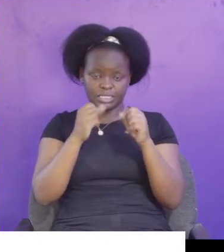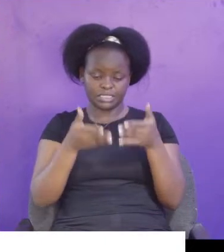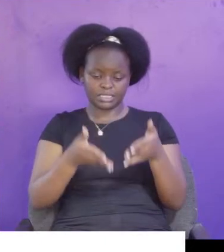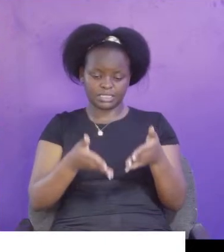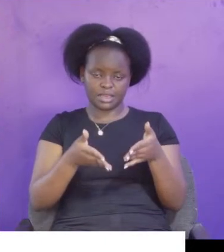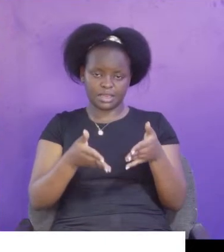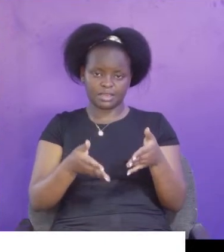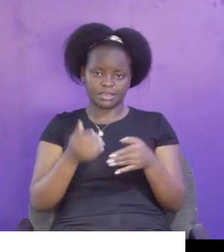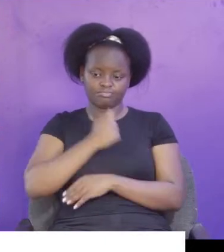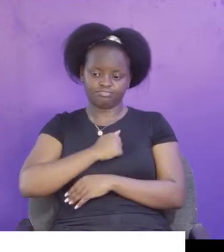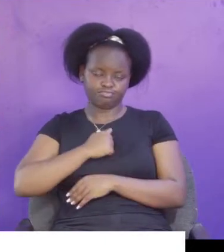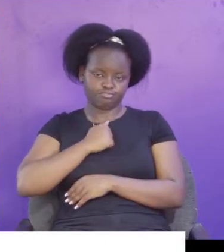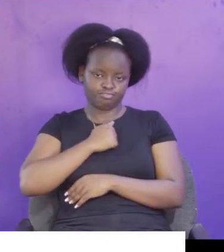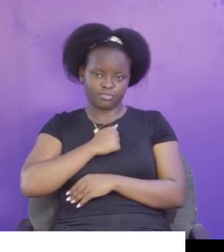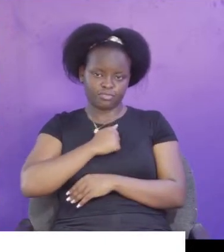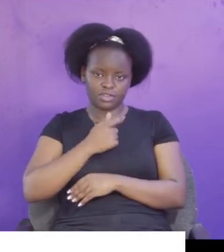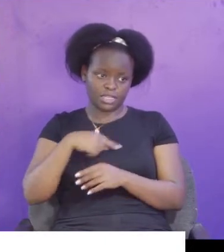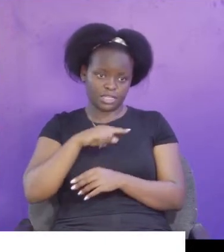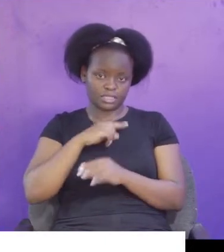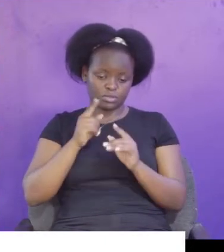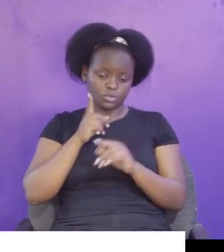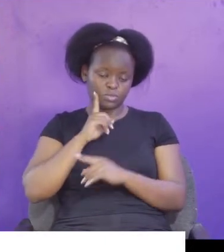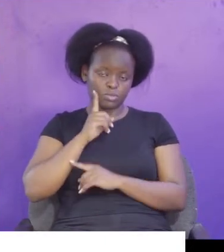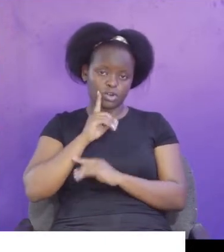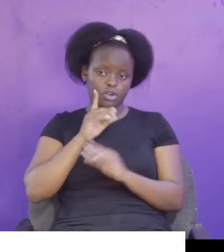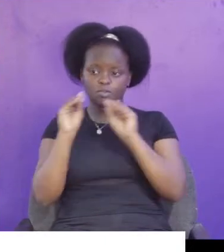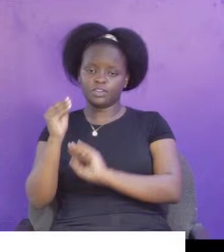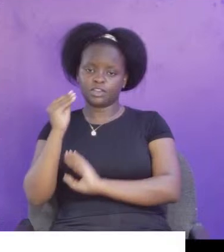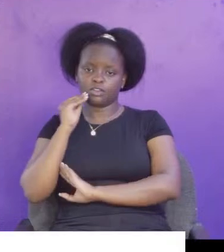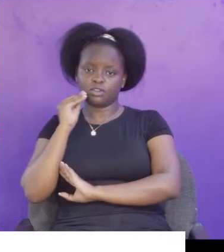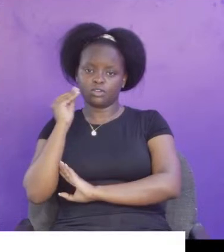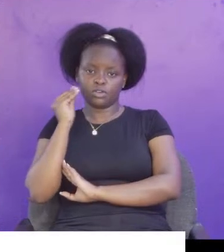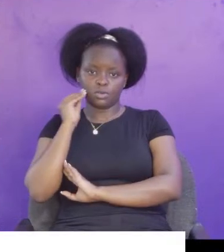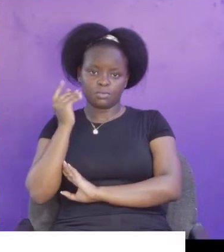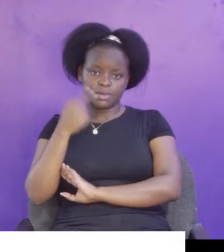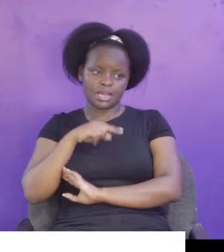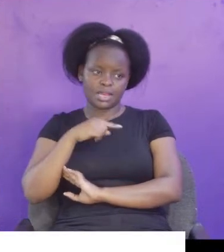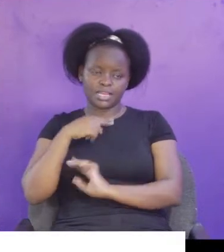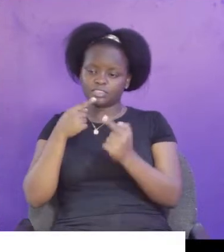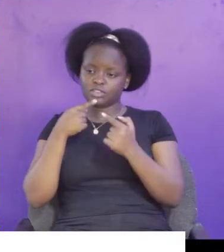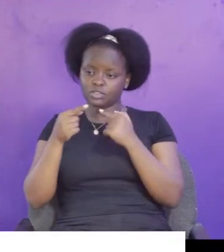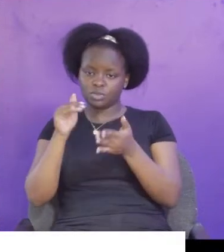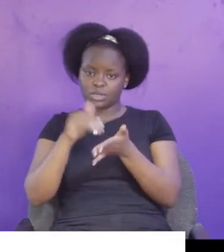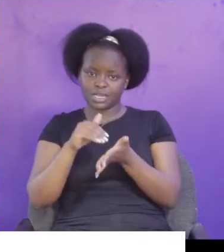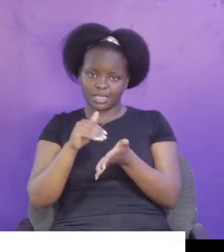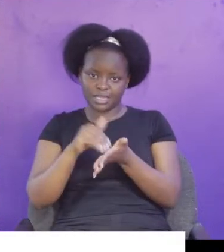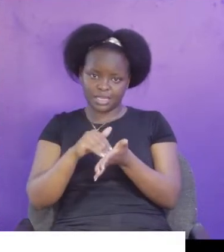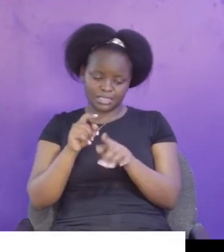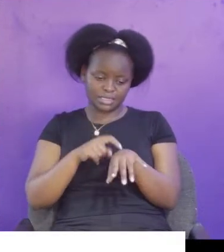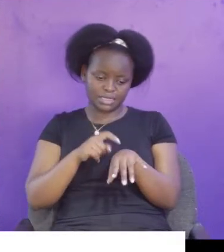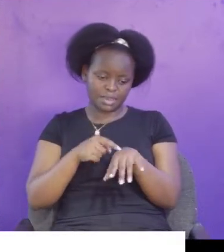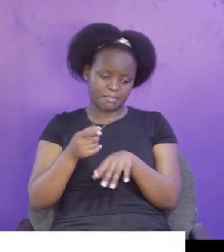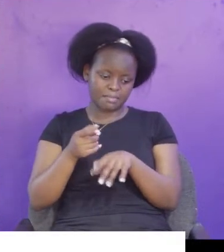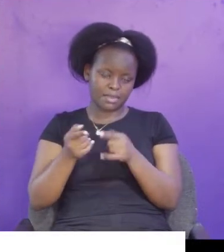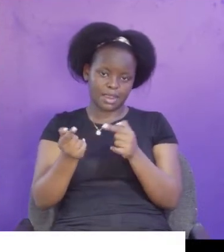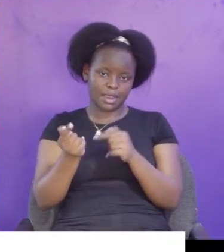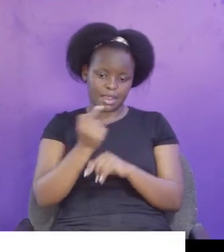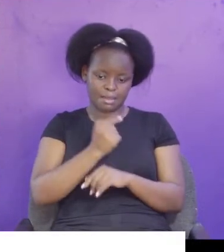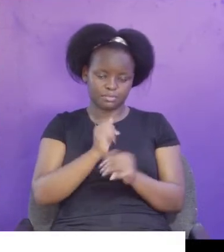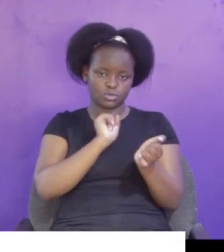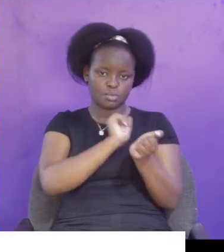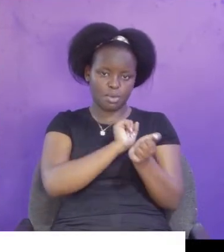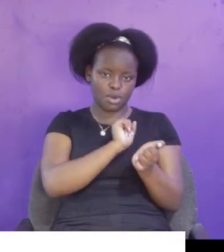Tomorrow we are moving home, and we shall talk to you again when you come to Bondo. And I thank